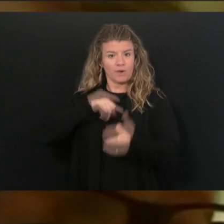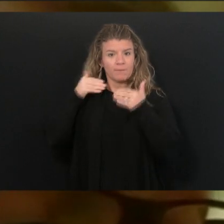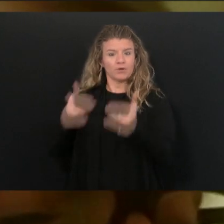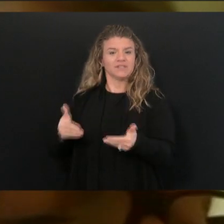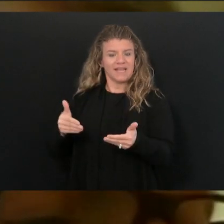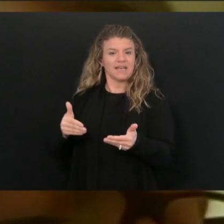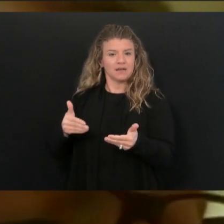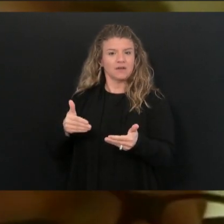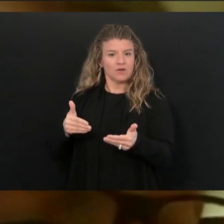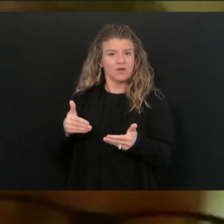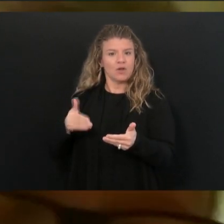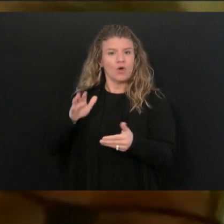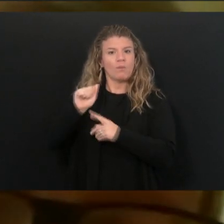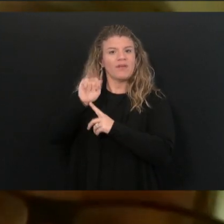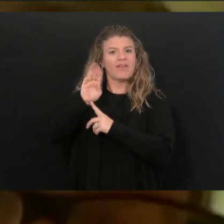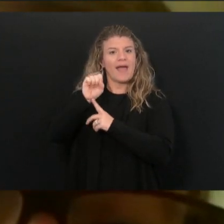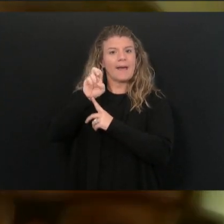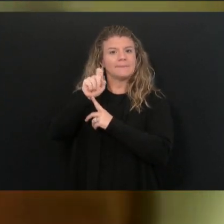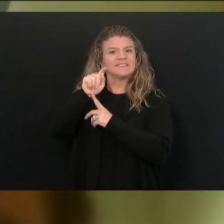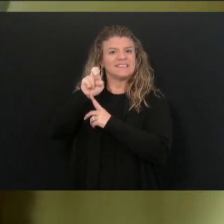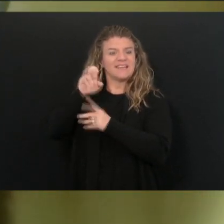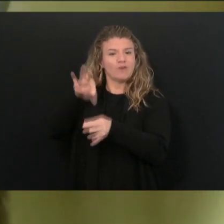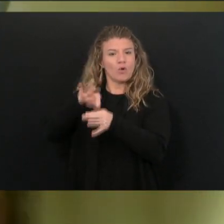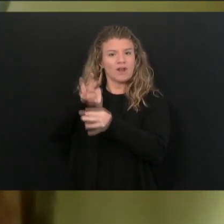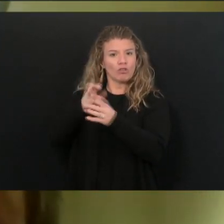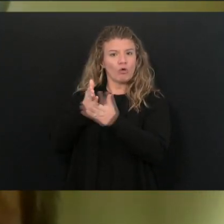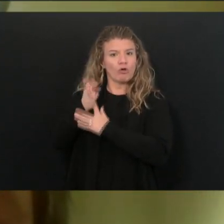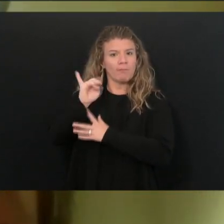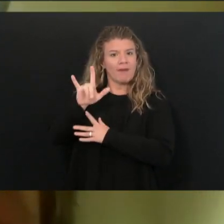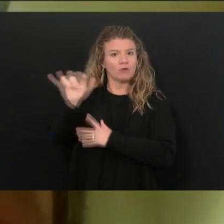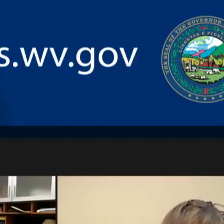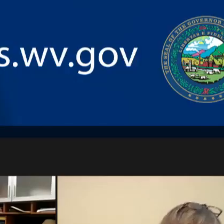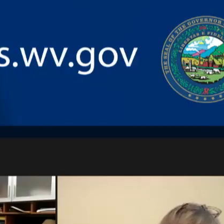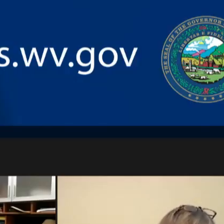with absentee voting by mail?